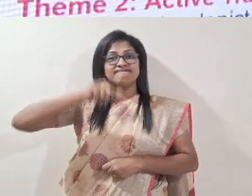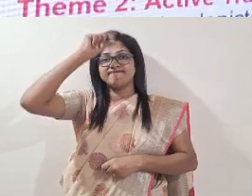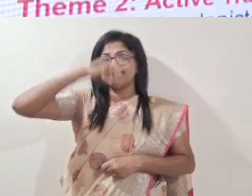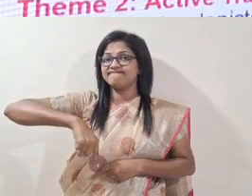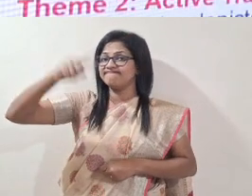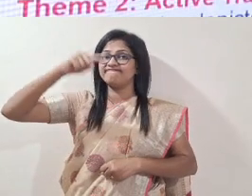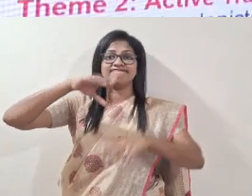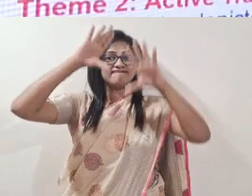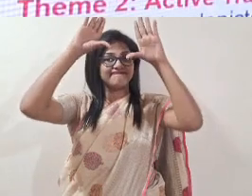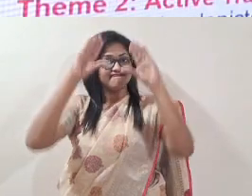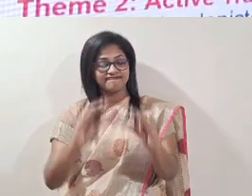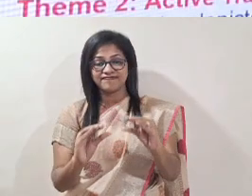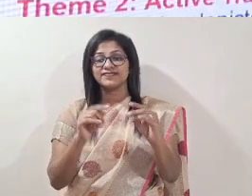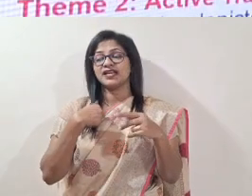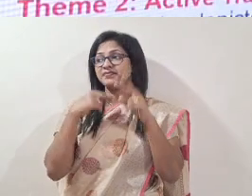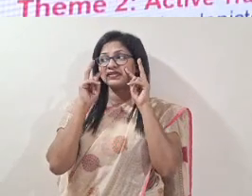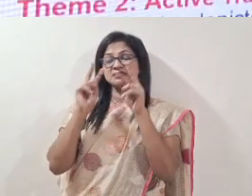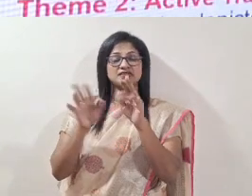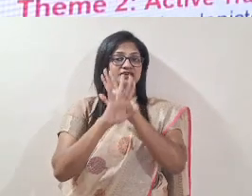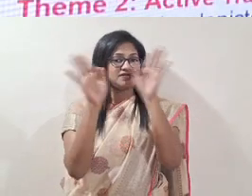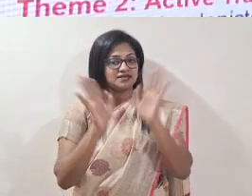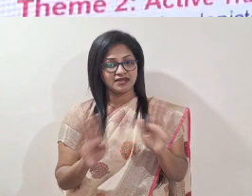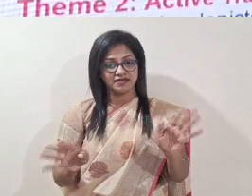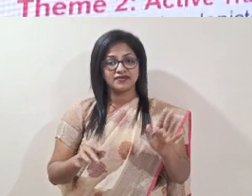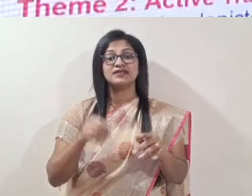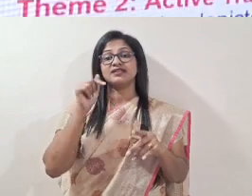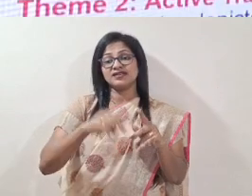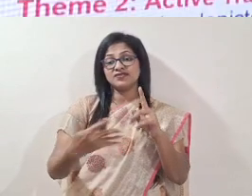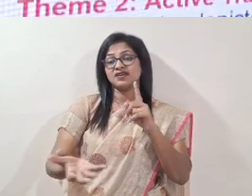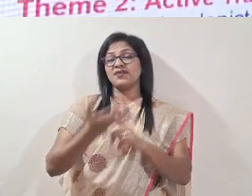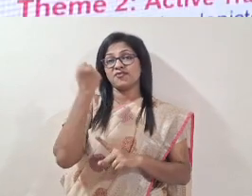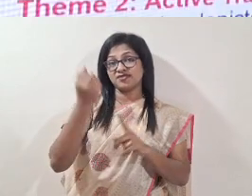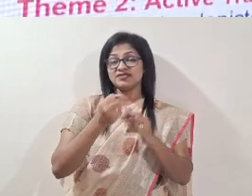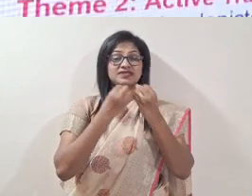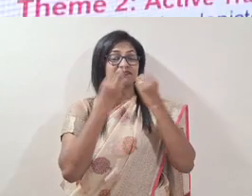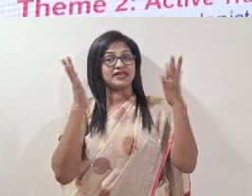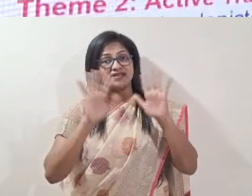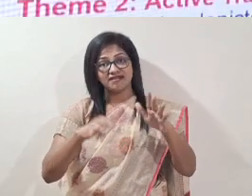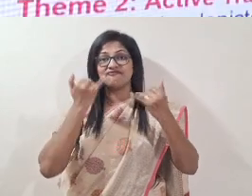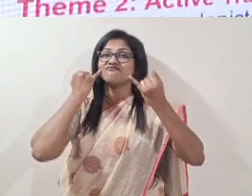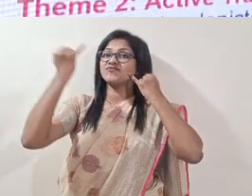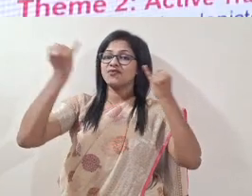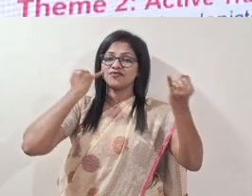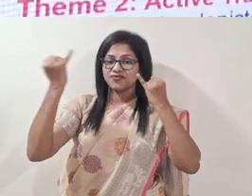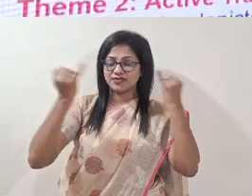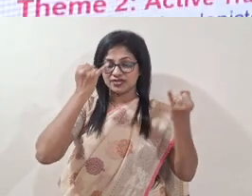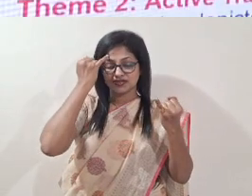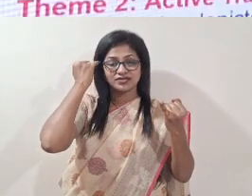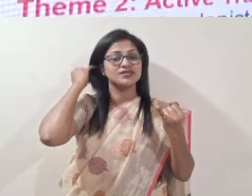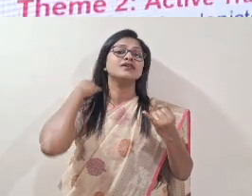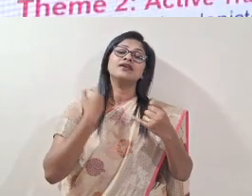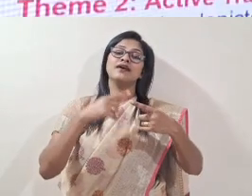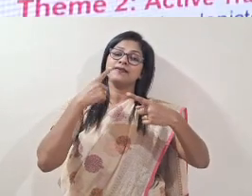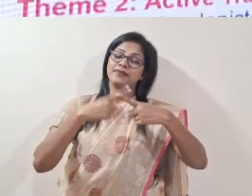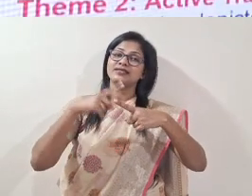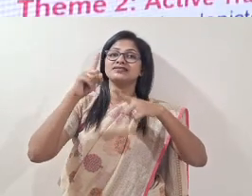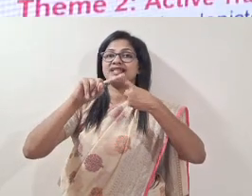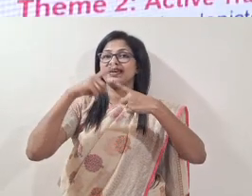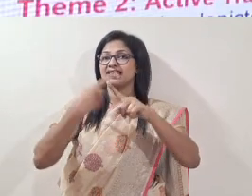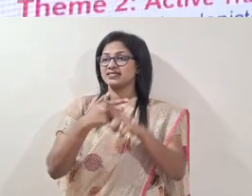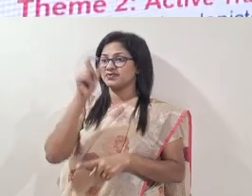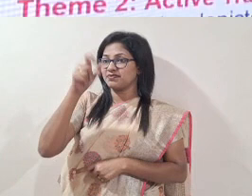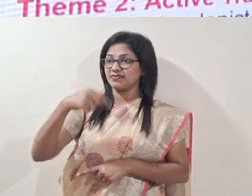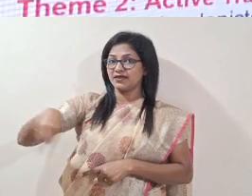in India, and I have never seen either. And there is a lot of opportunities for innovation, and experts believe